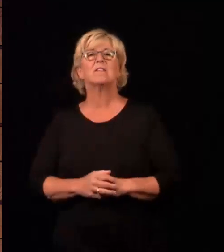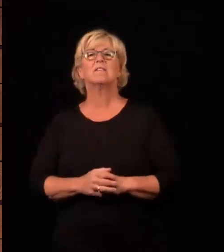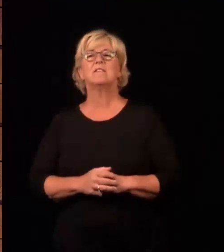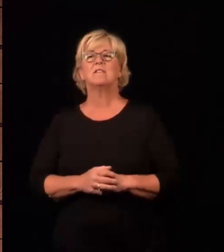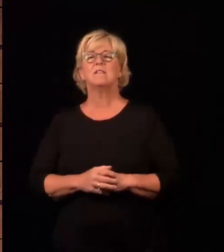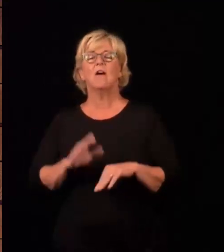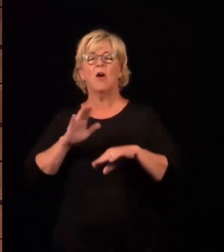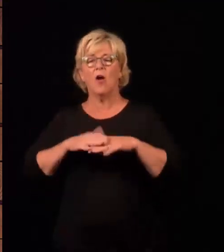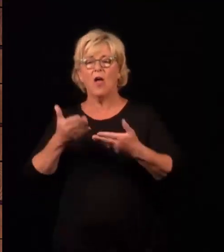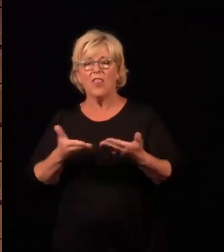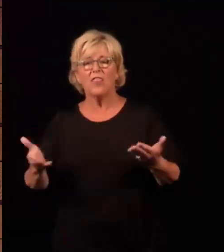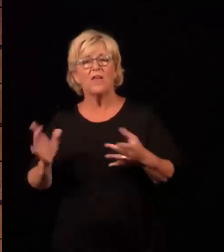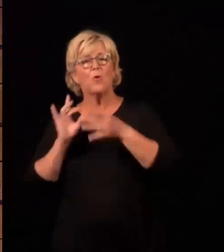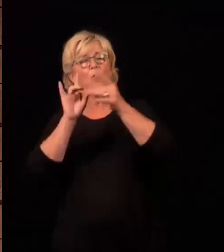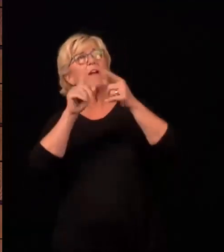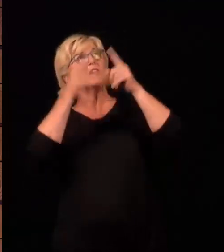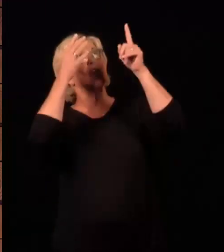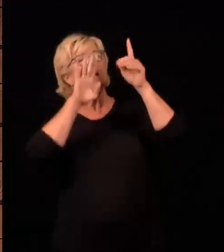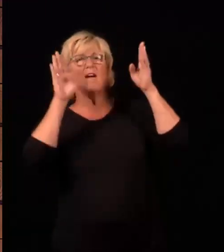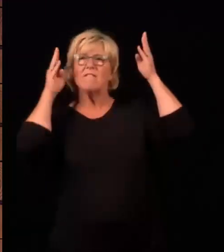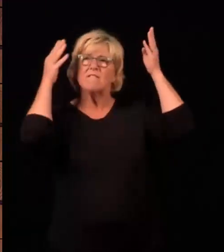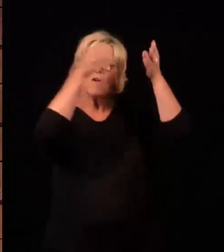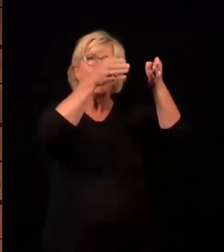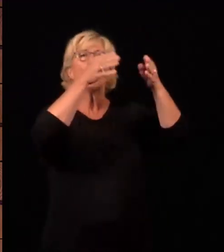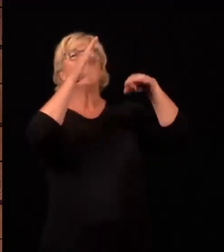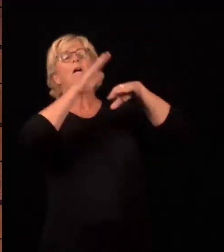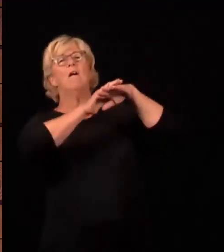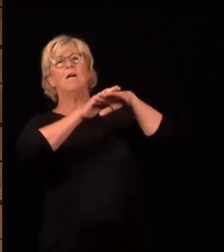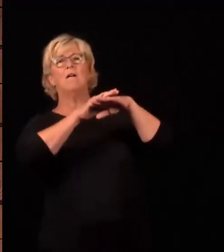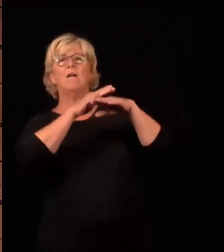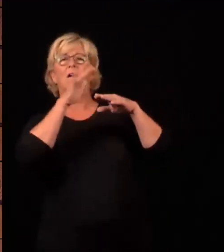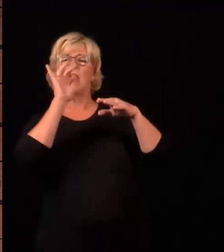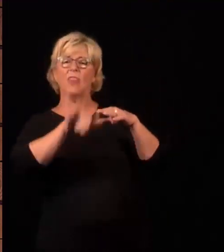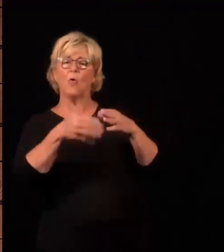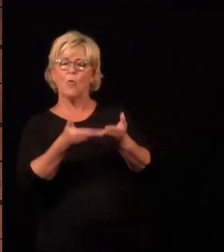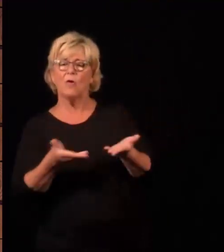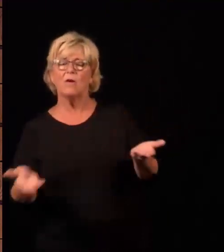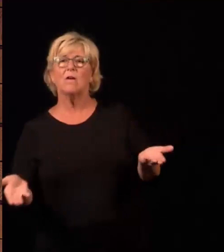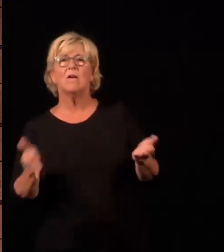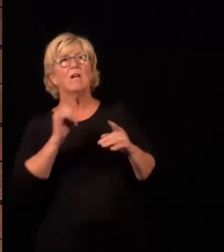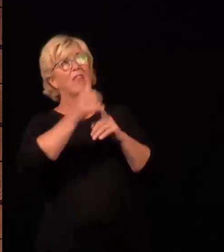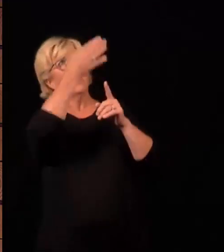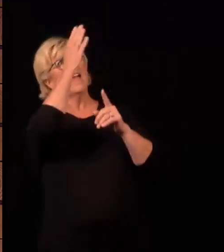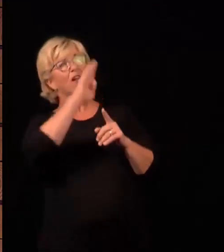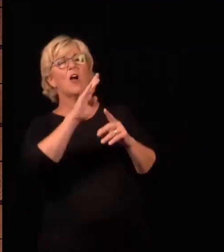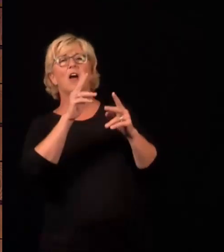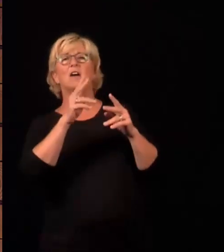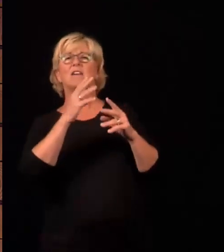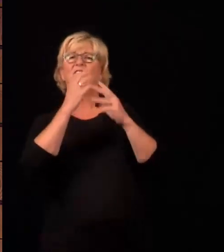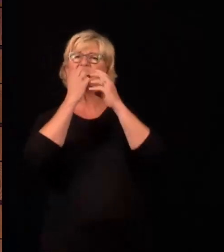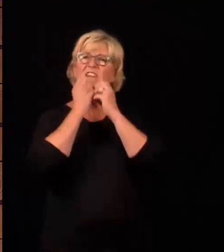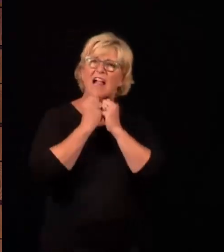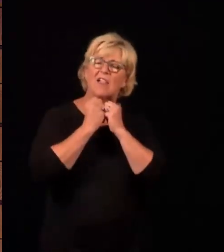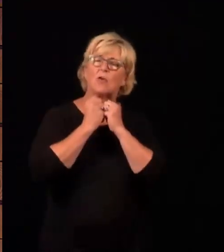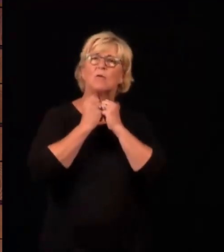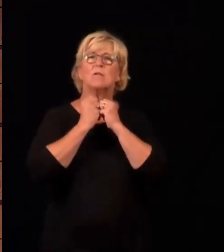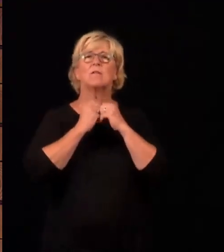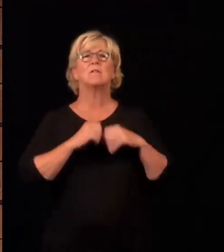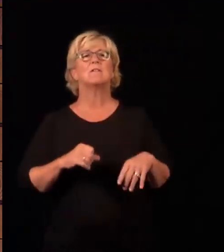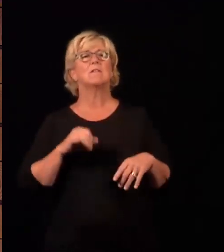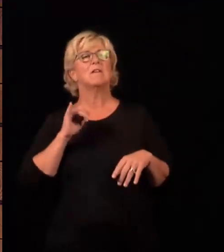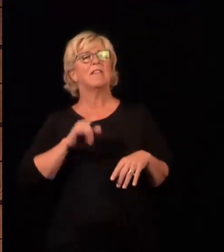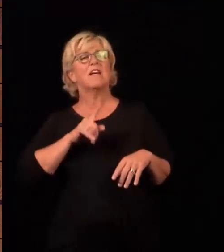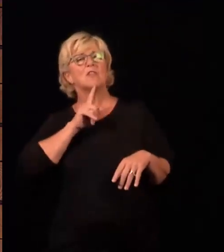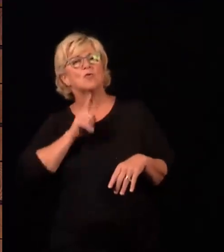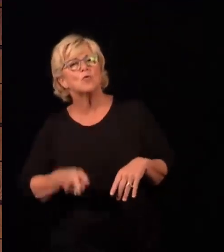train their thoughts on the things of God. Concentrate, he says, on those things that God would value, those things that are